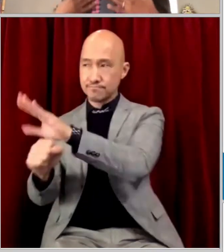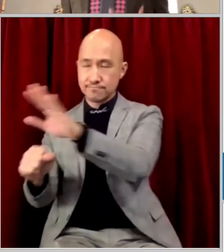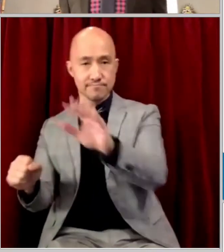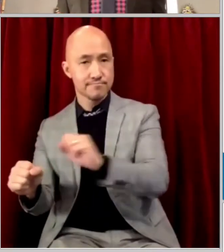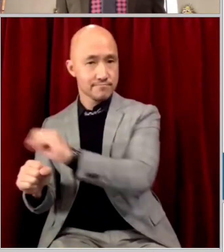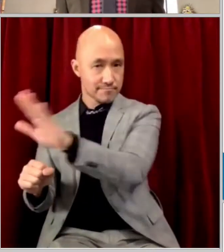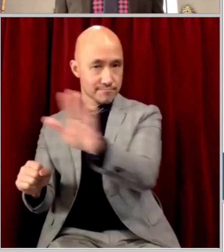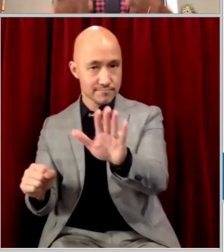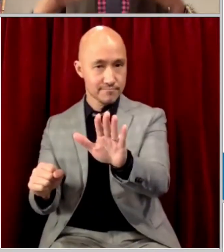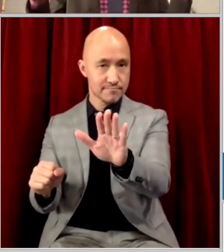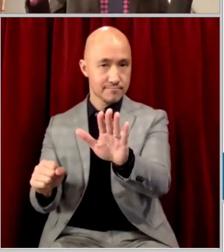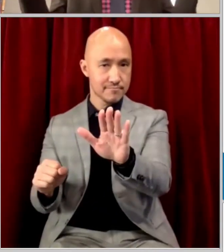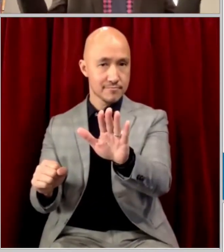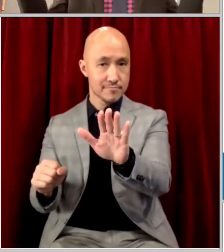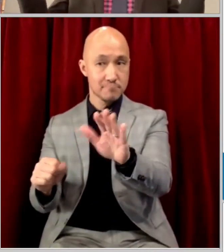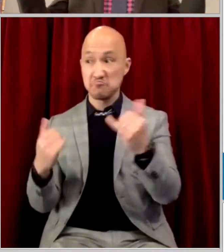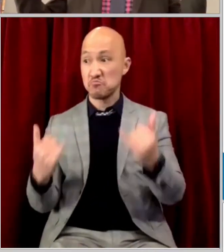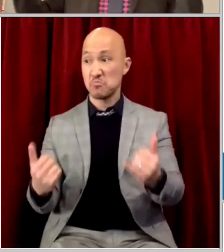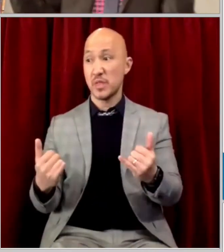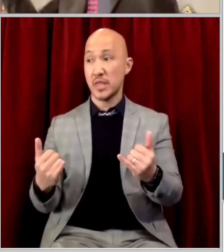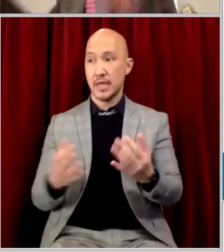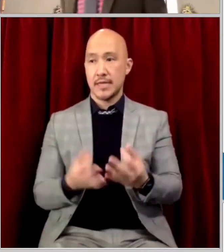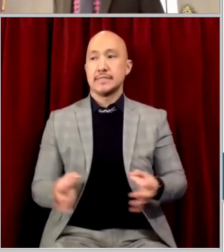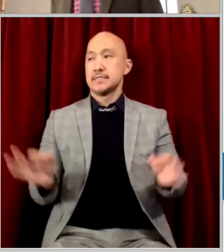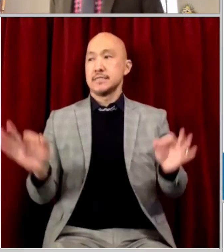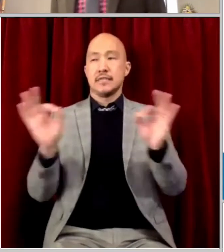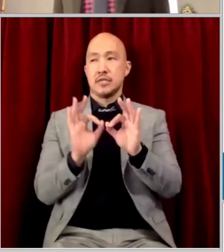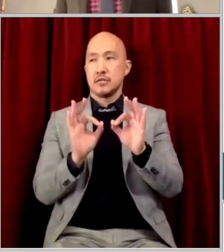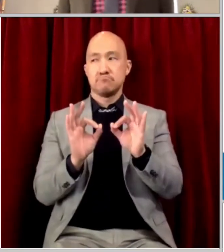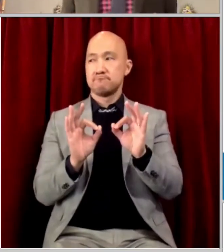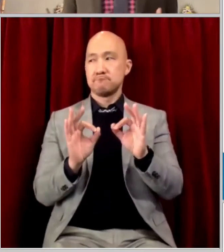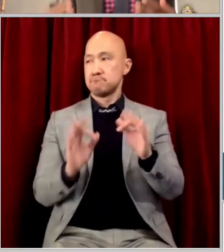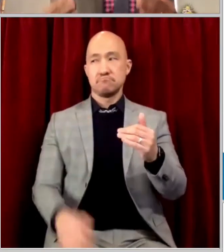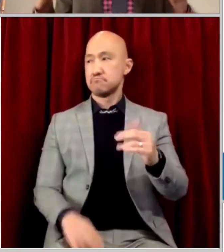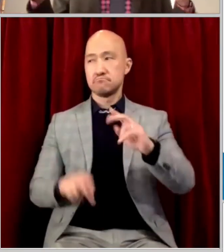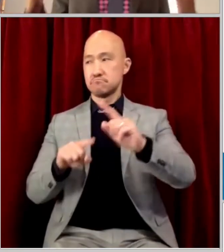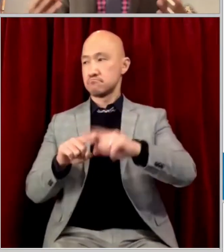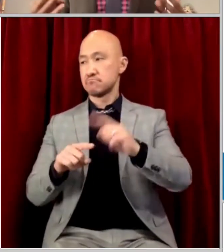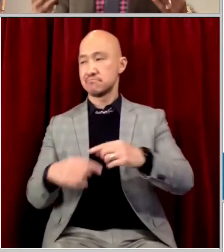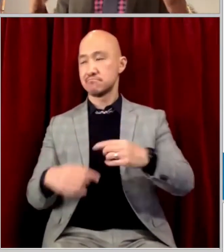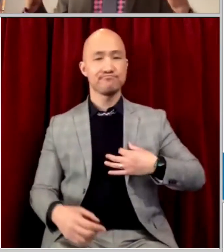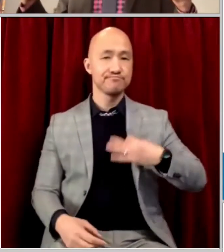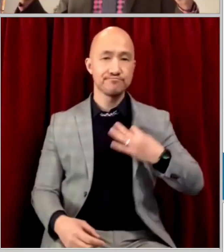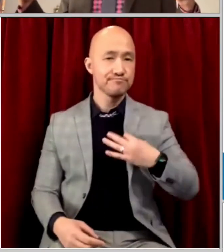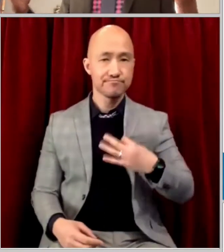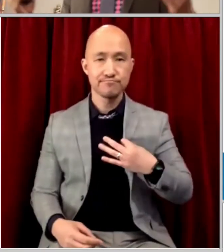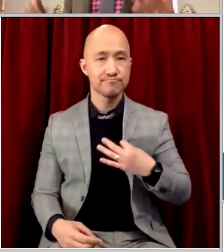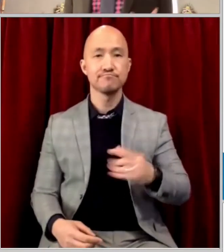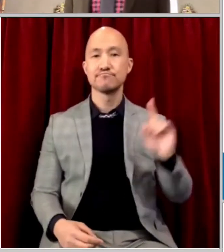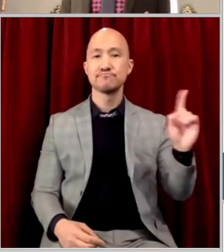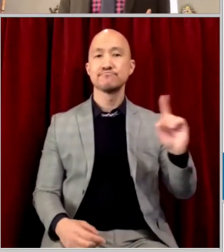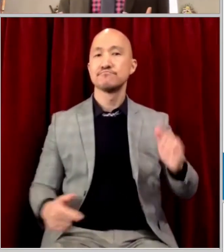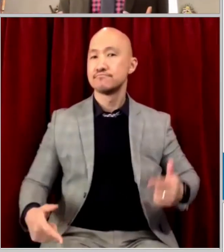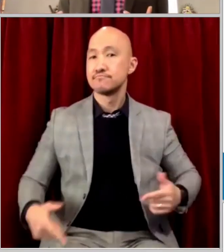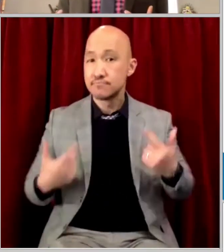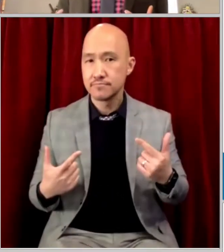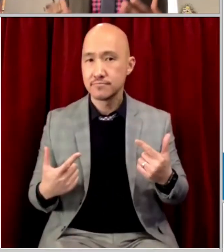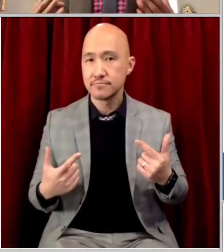not about what I wear, it's not about where I live, it's about Jesus in my